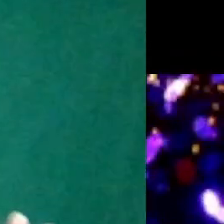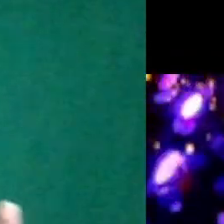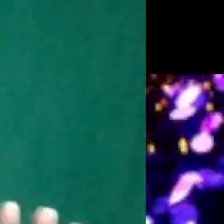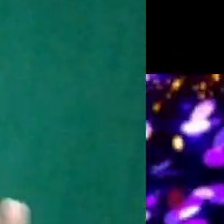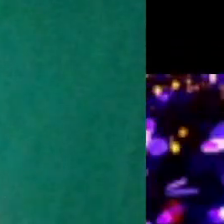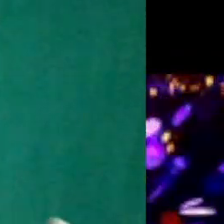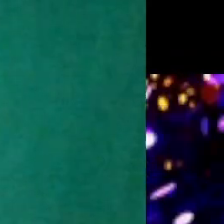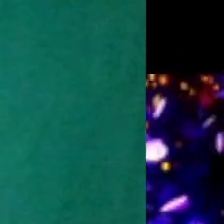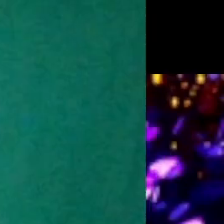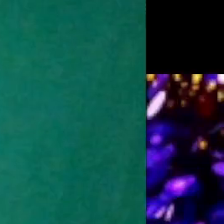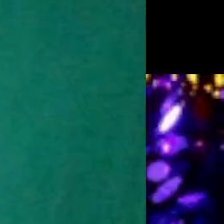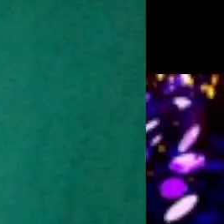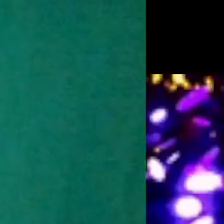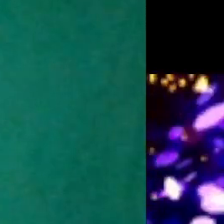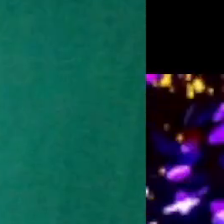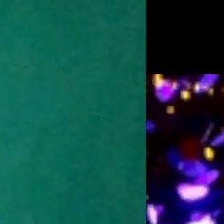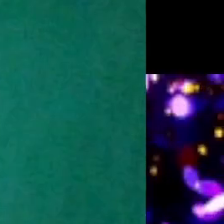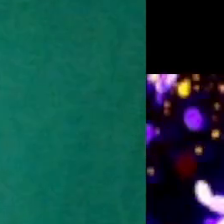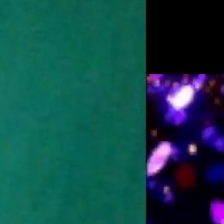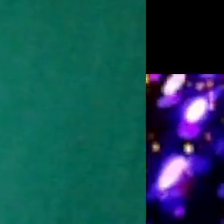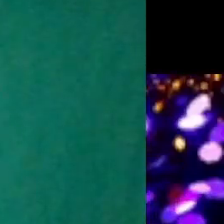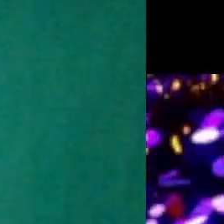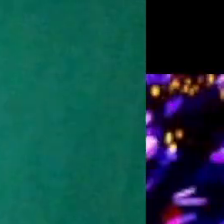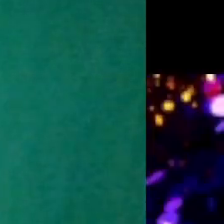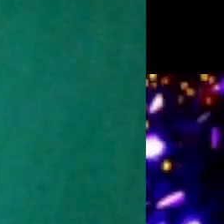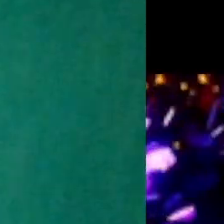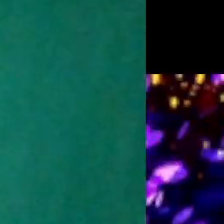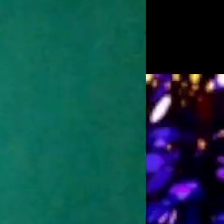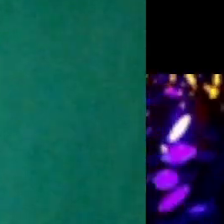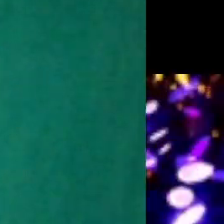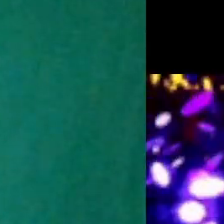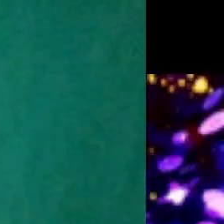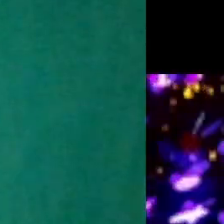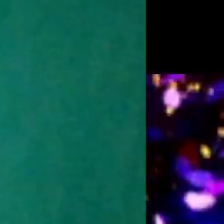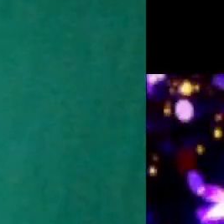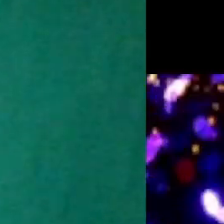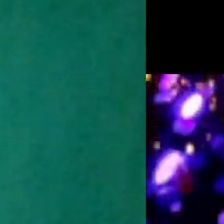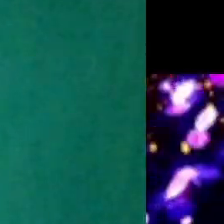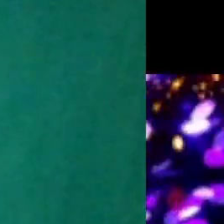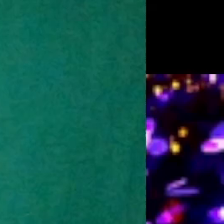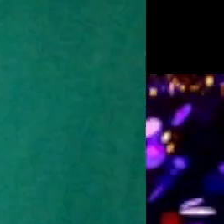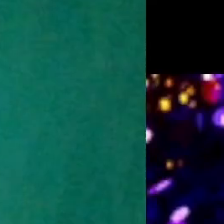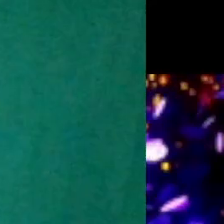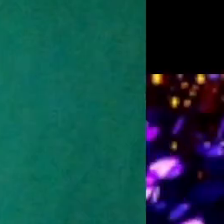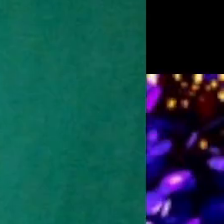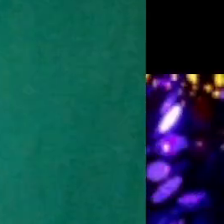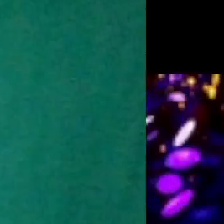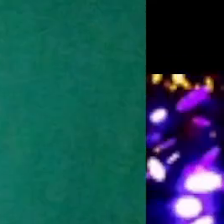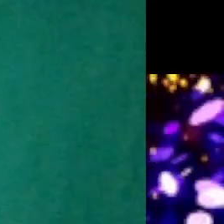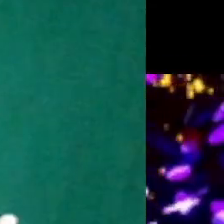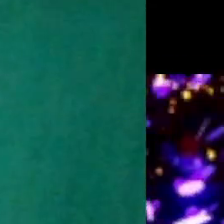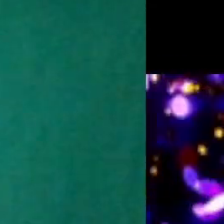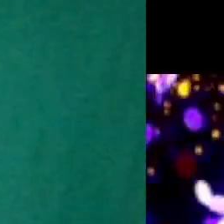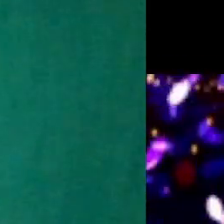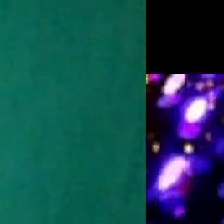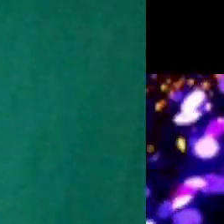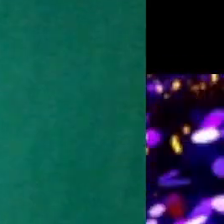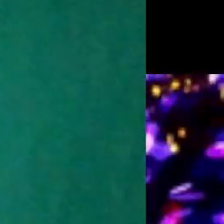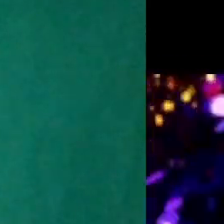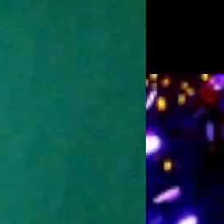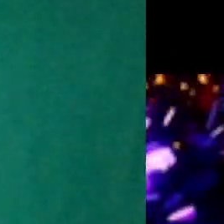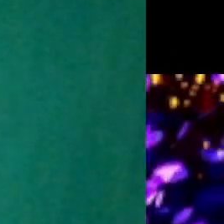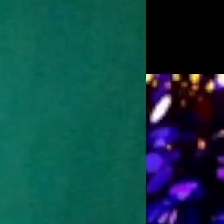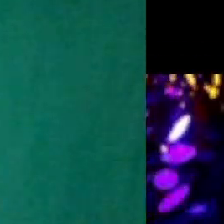help out the channel. And of course, click the recommended video just for you. Yes, just for you. And don't forget,